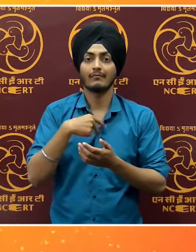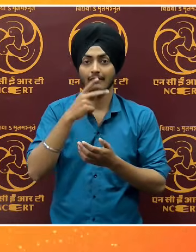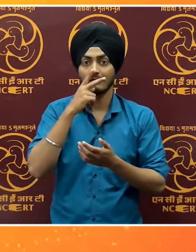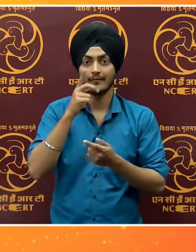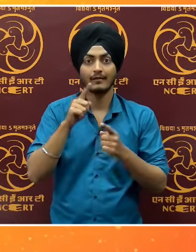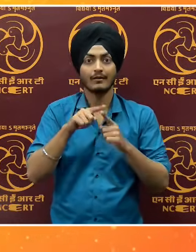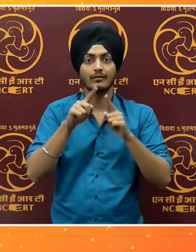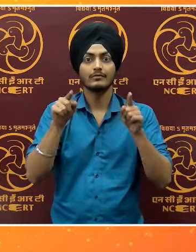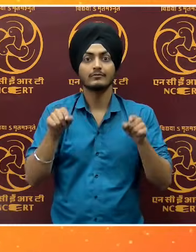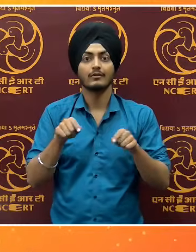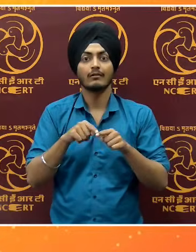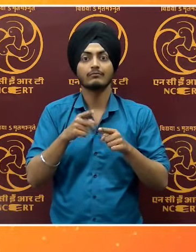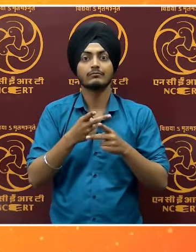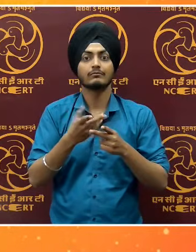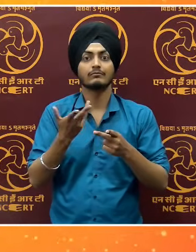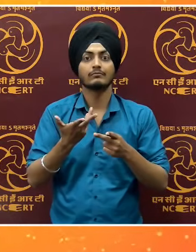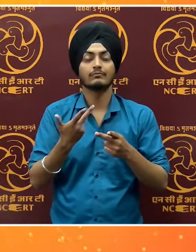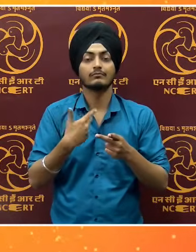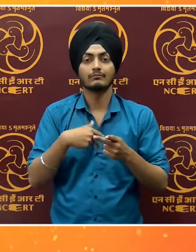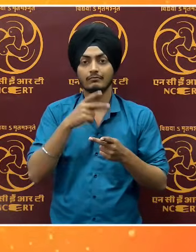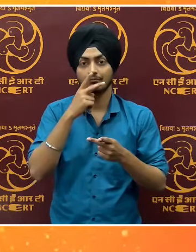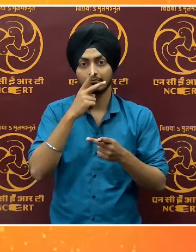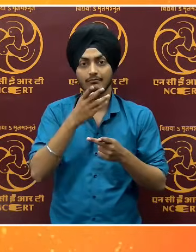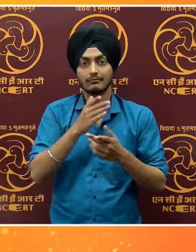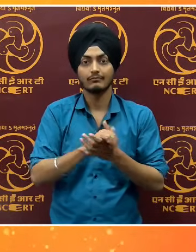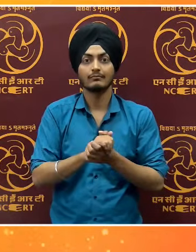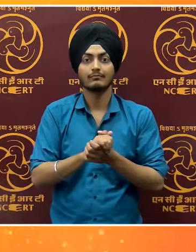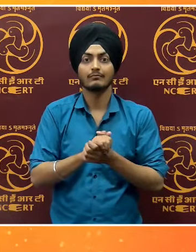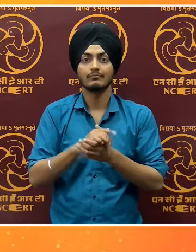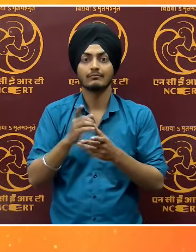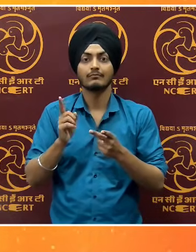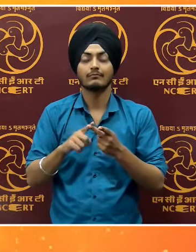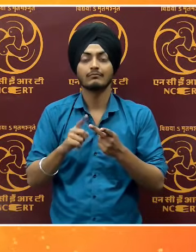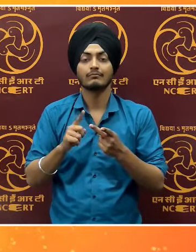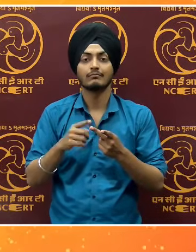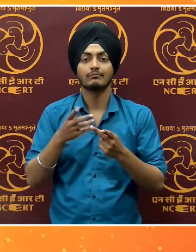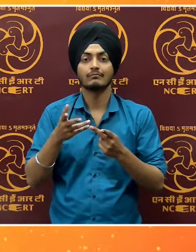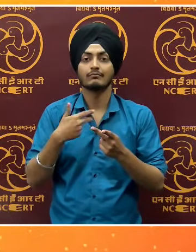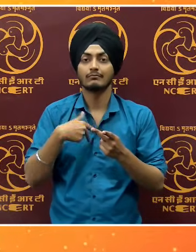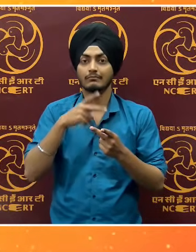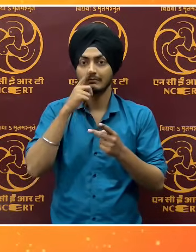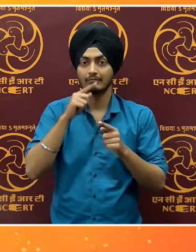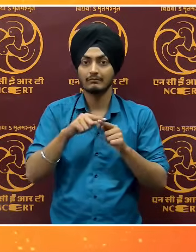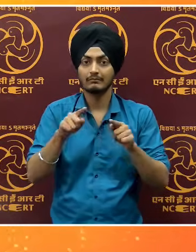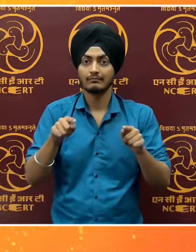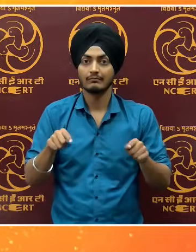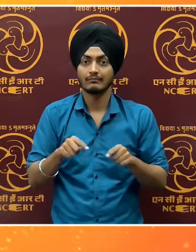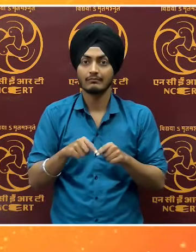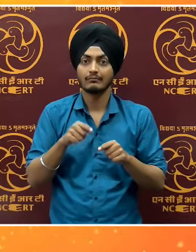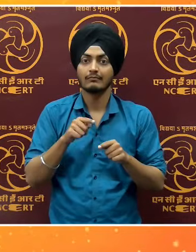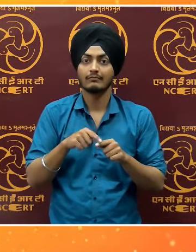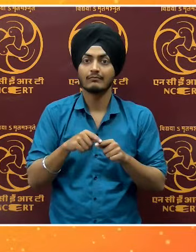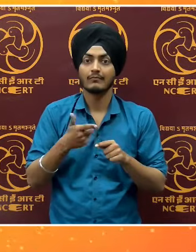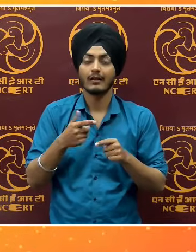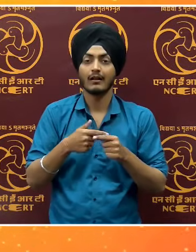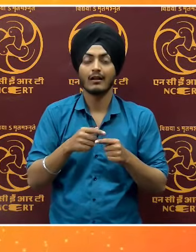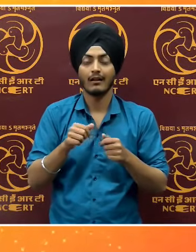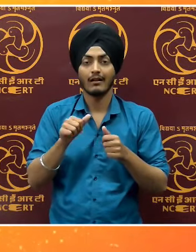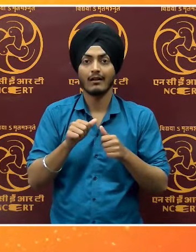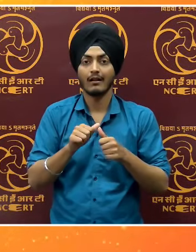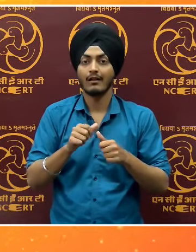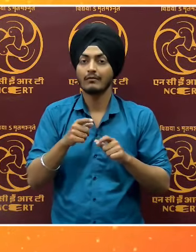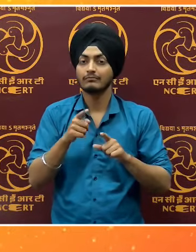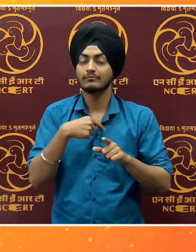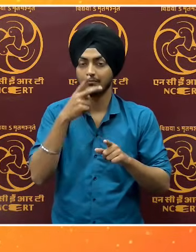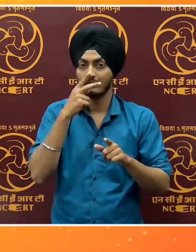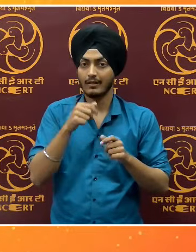area of cross section A and length L, and second one with area A by 3 and length 3L, and third